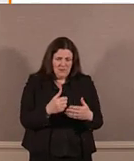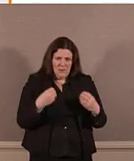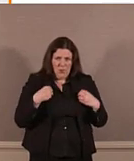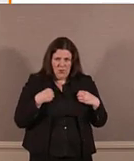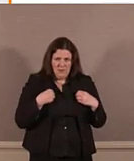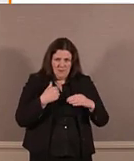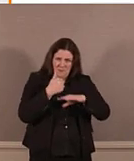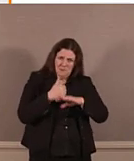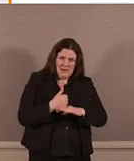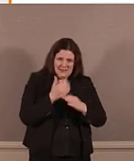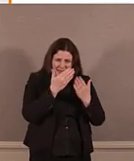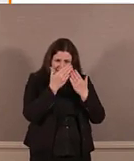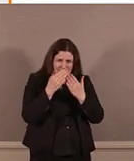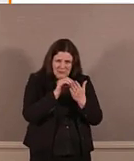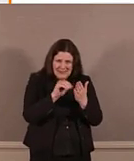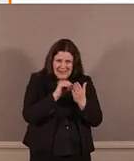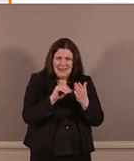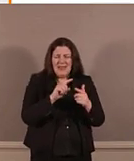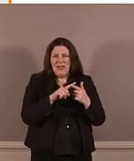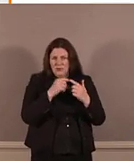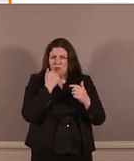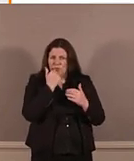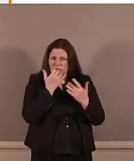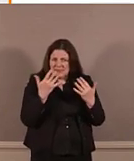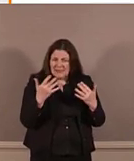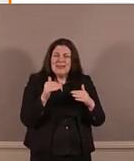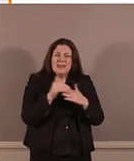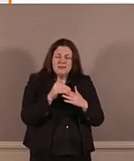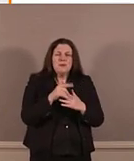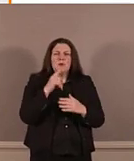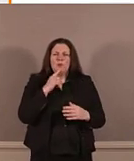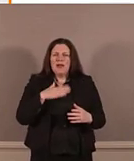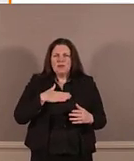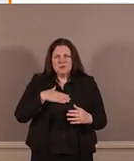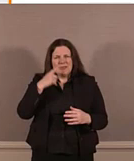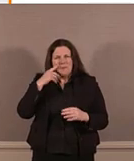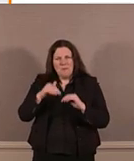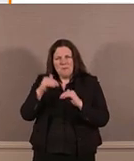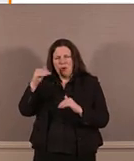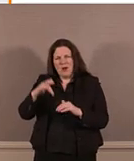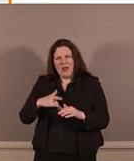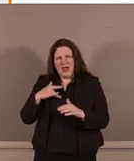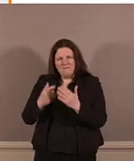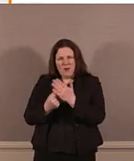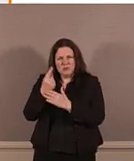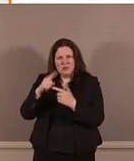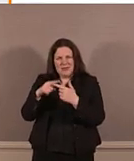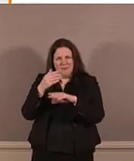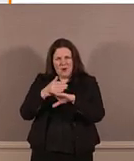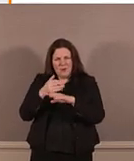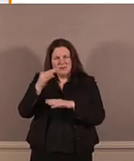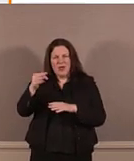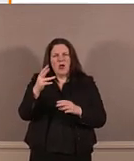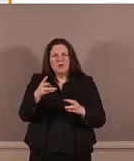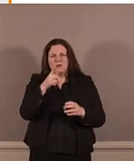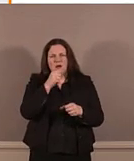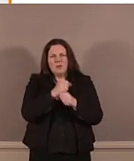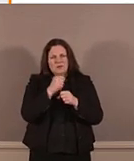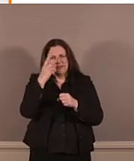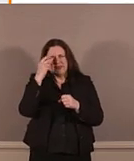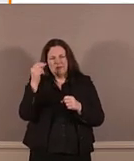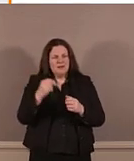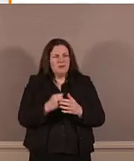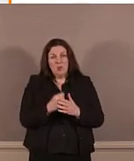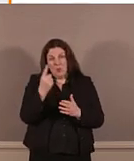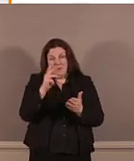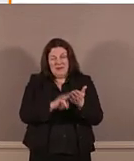and numeracy, but we would like to see progression into life opportunities and employment, and I will talk about a particular example about that